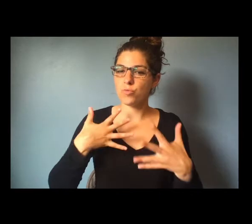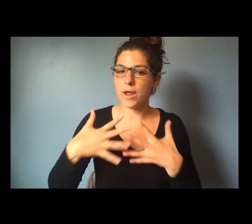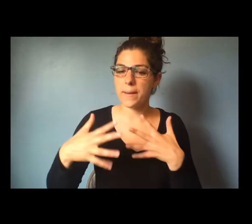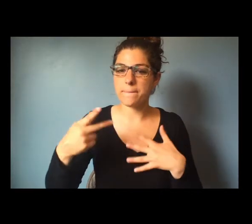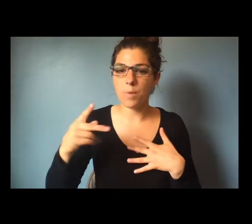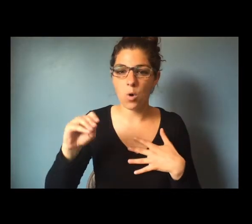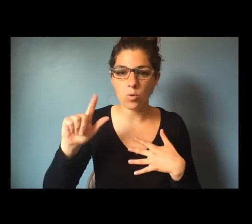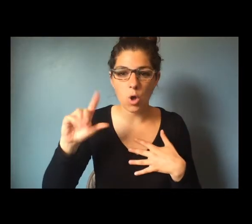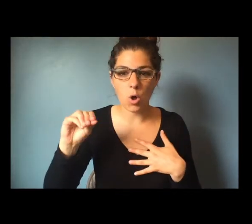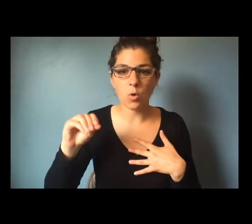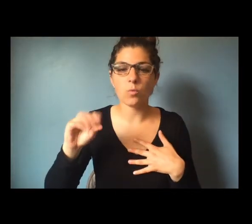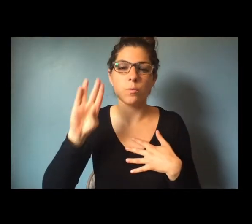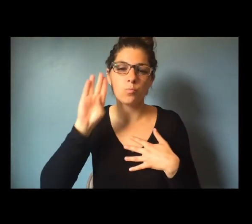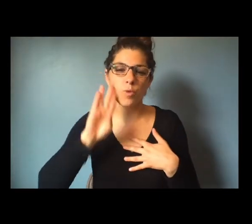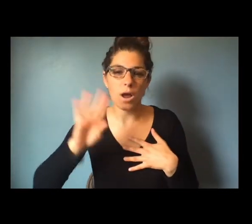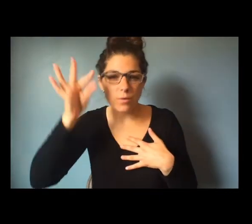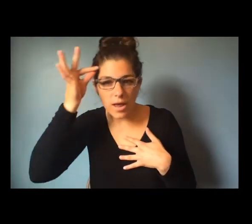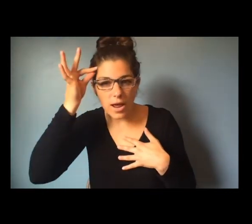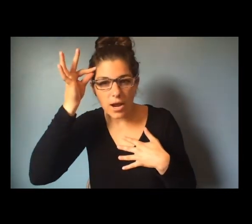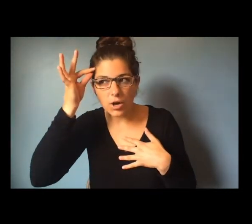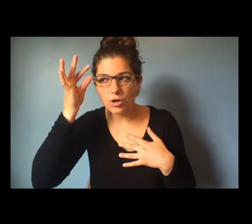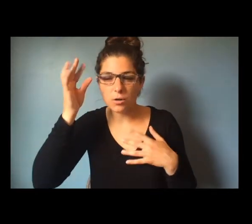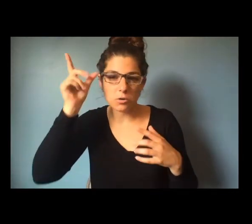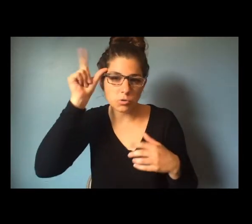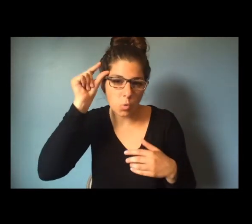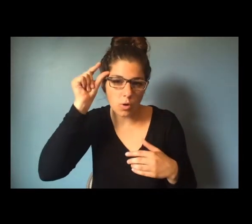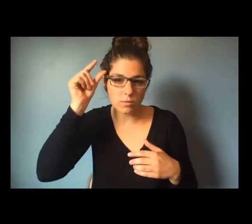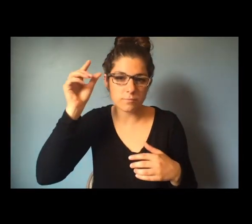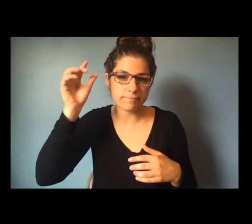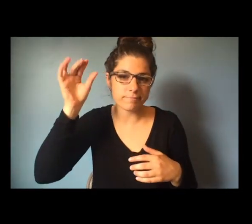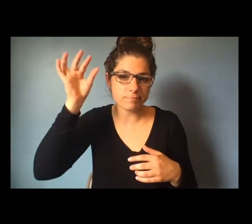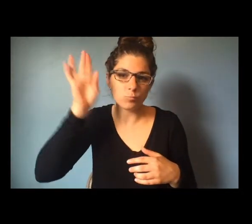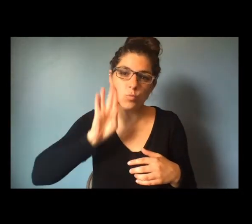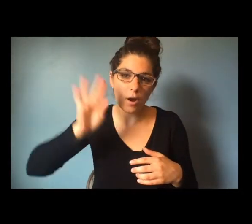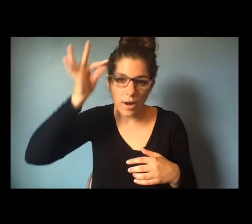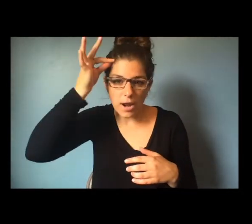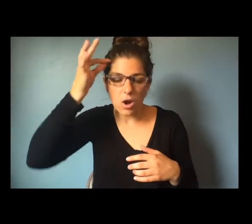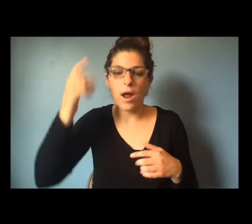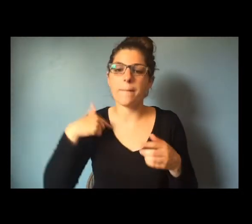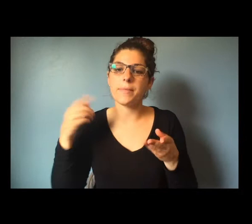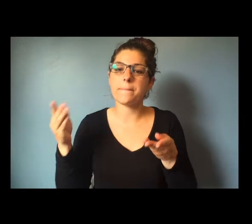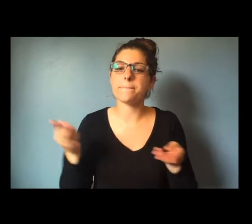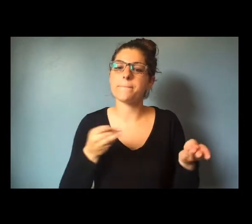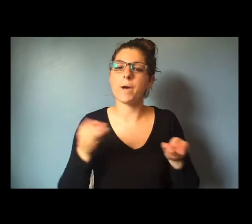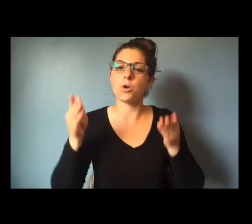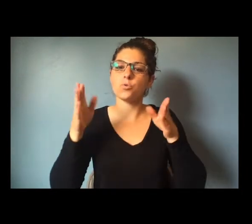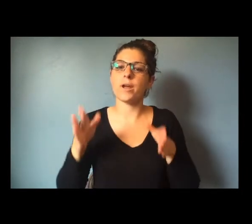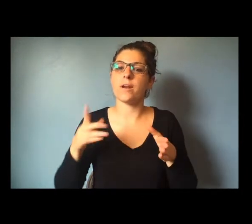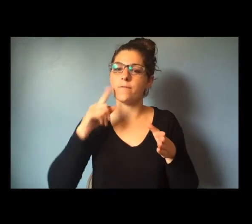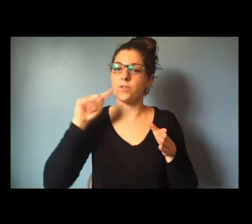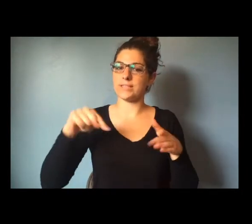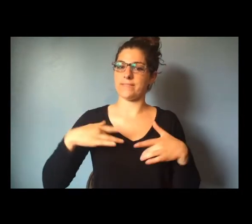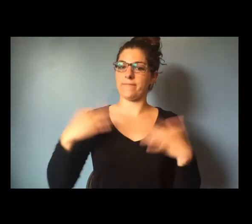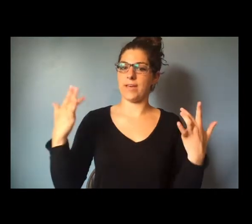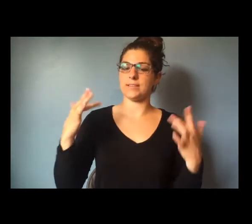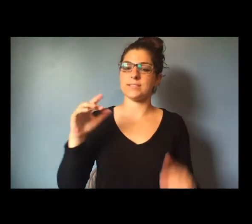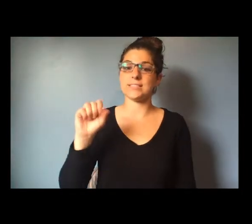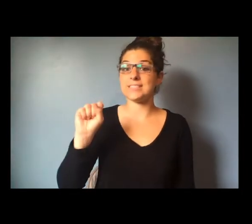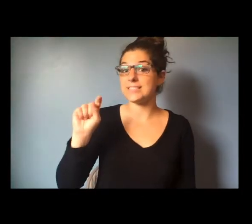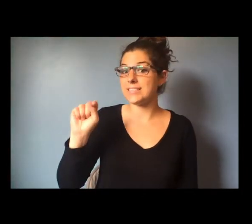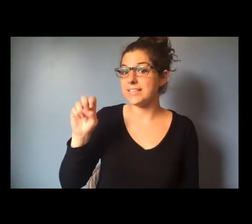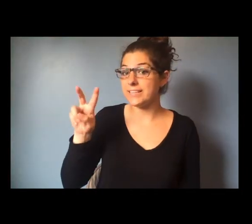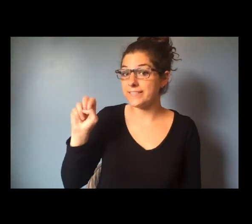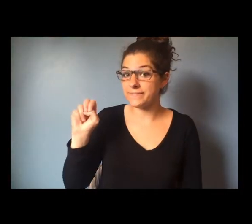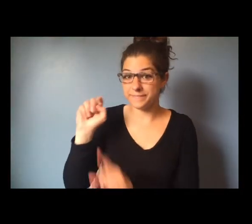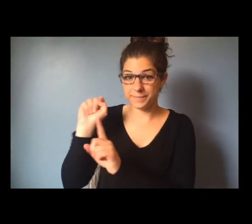brown hair, short brown hair, and I am the moderator for the event. Steve is wearing a